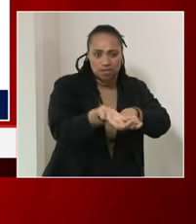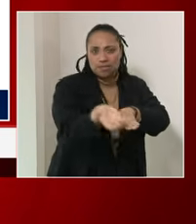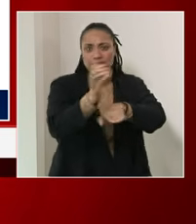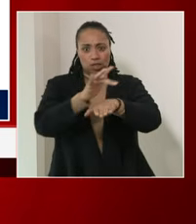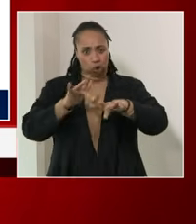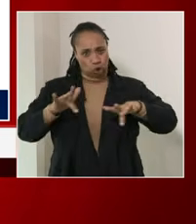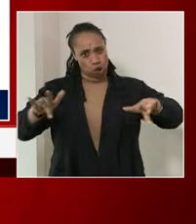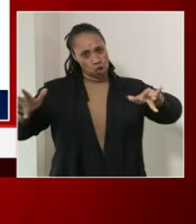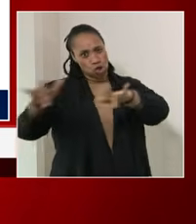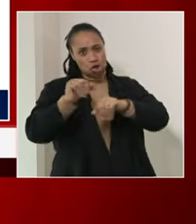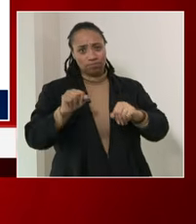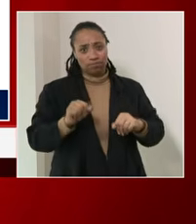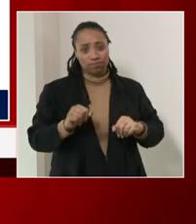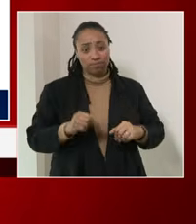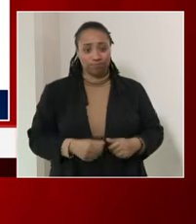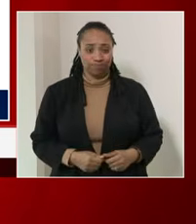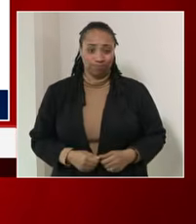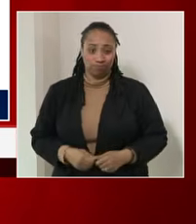address that.